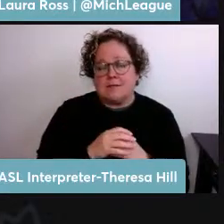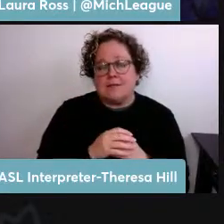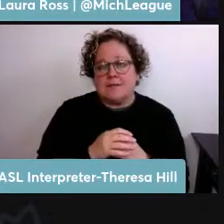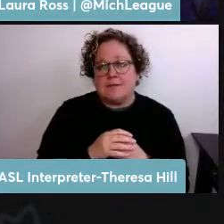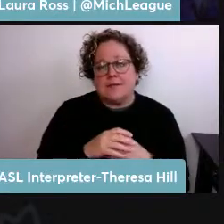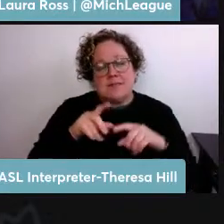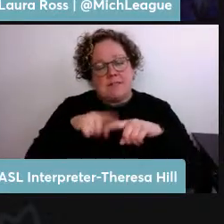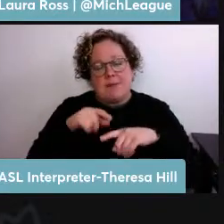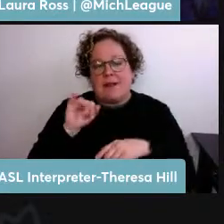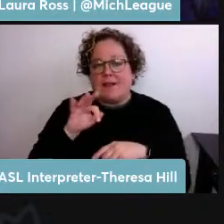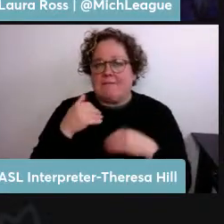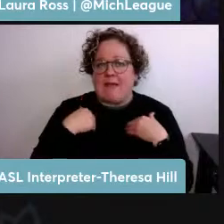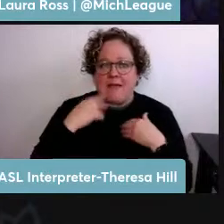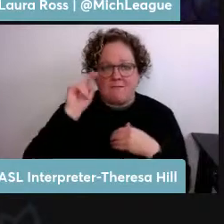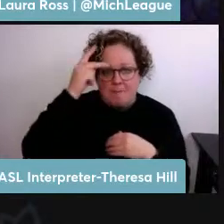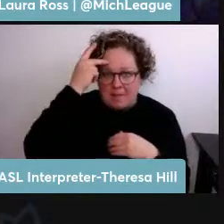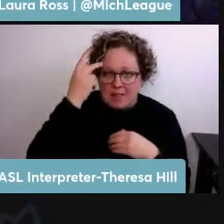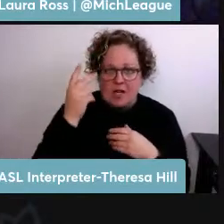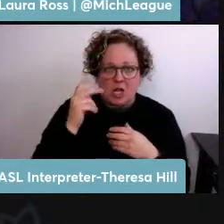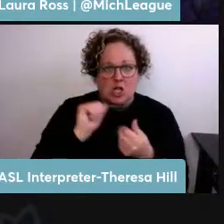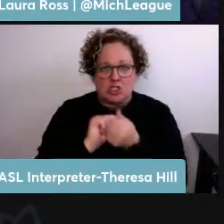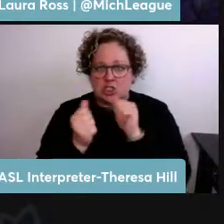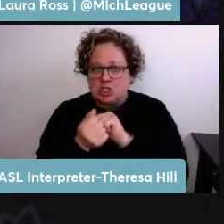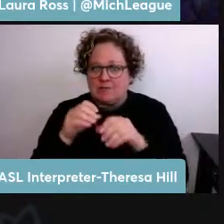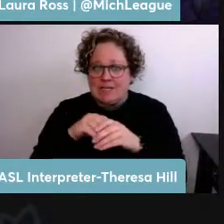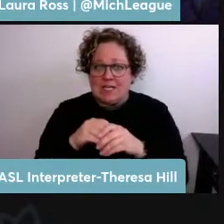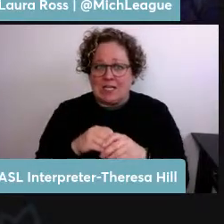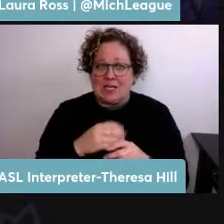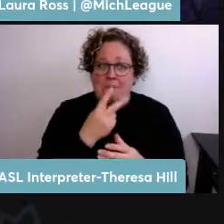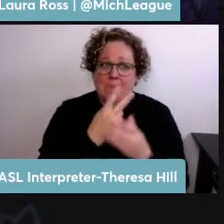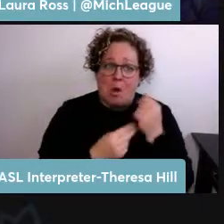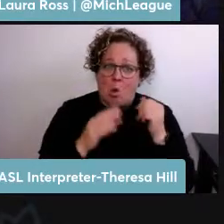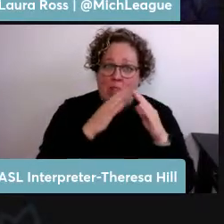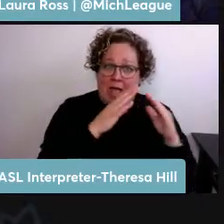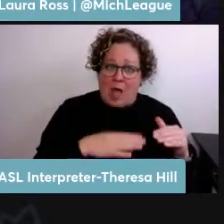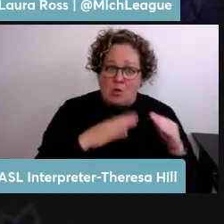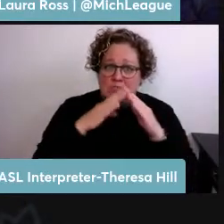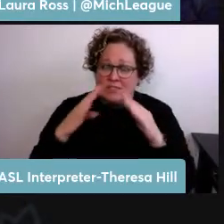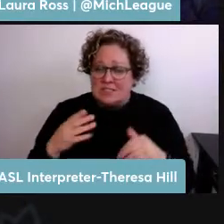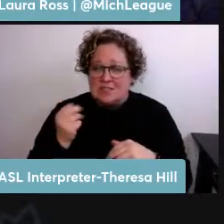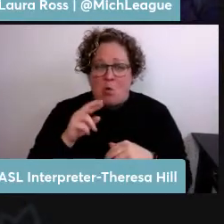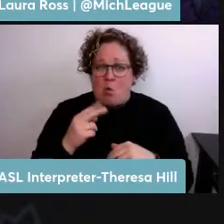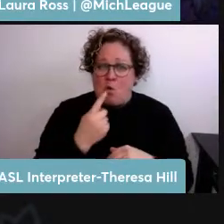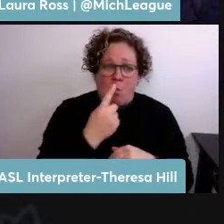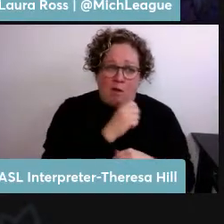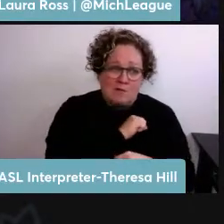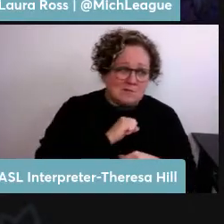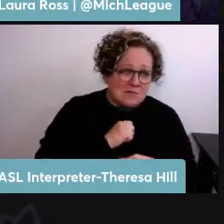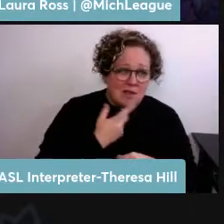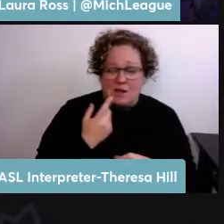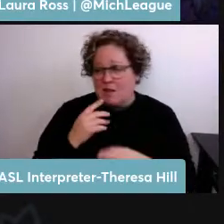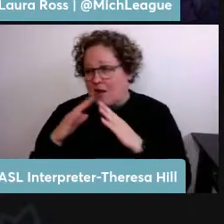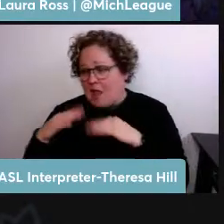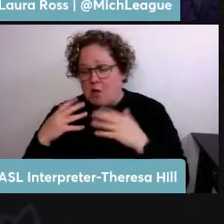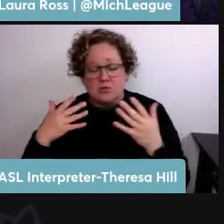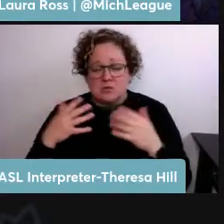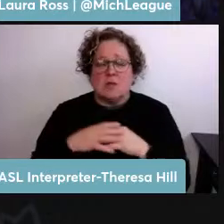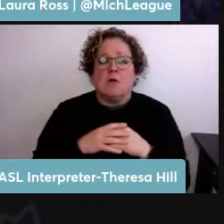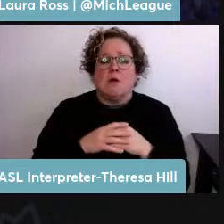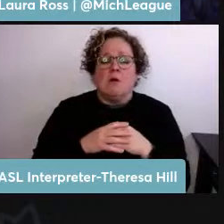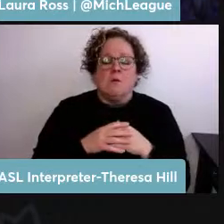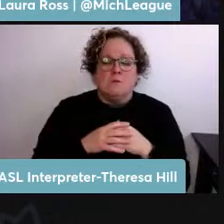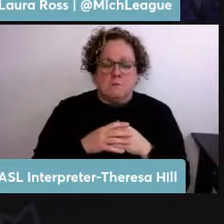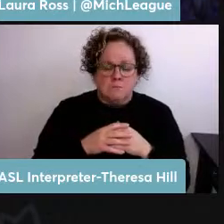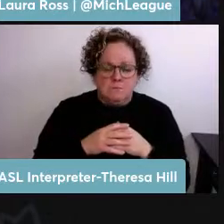not there's a political shift in both houses or one house, the ground that we will have to advance